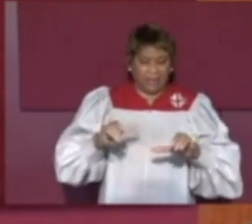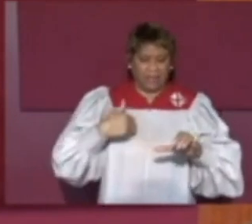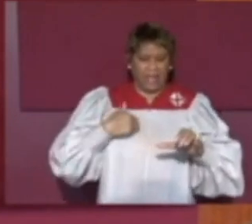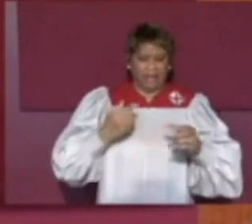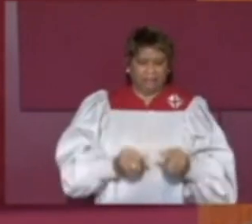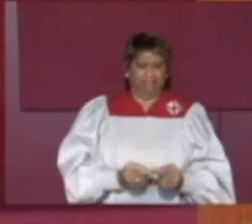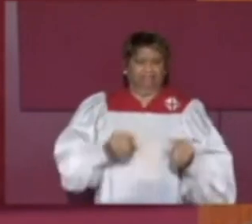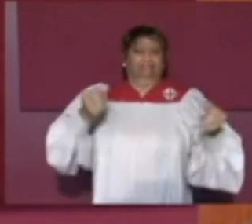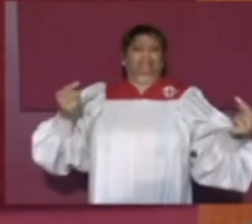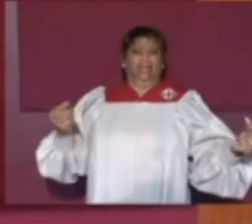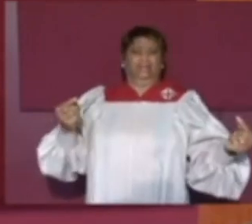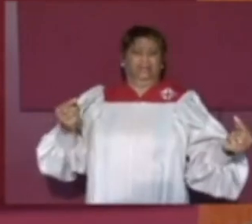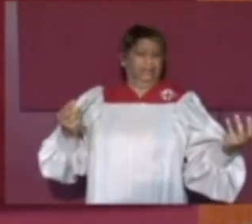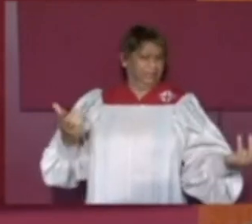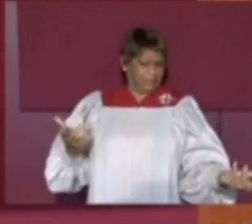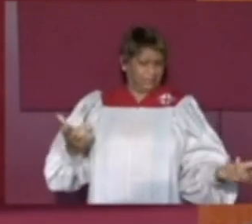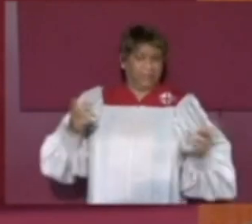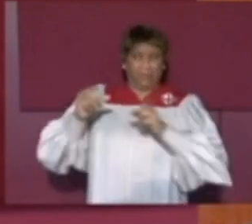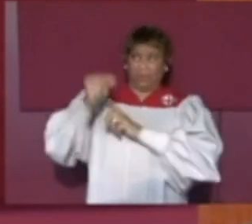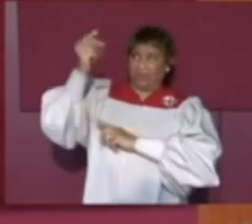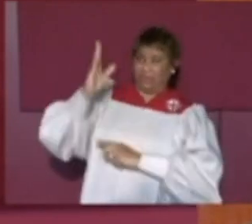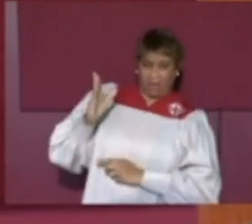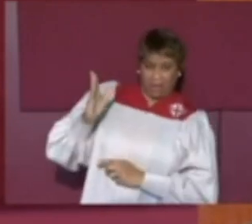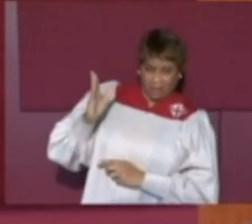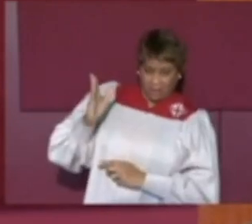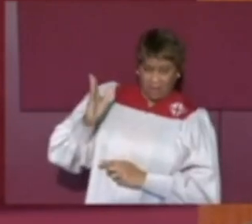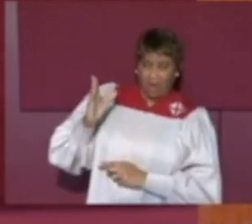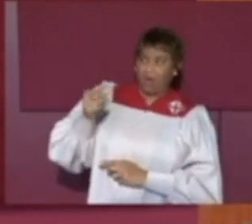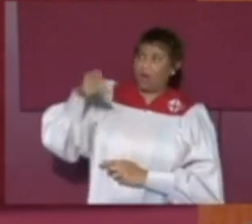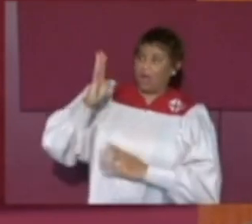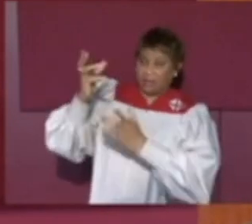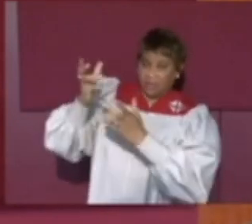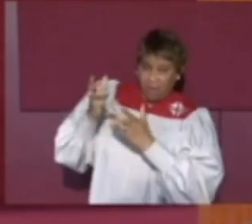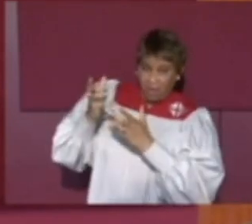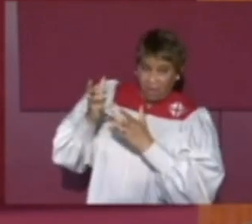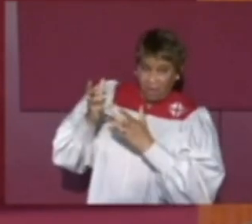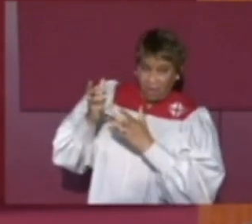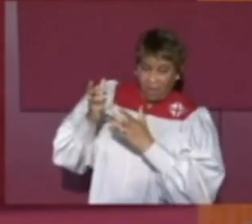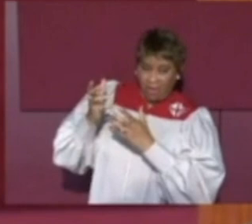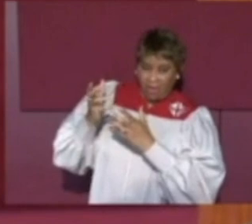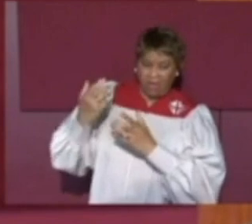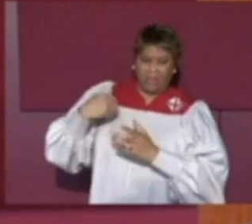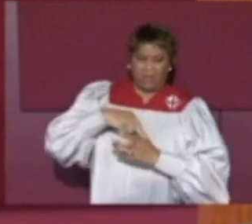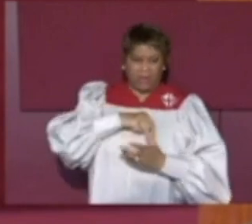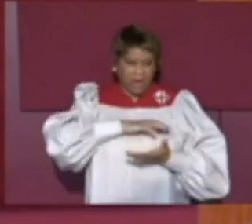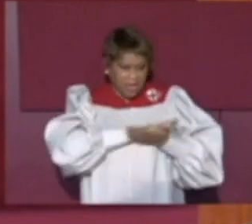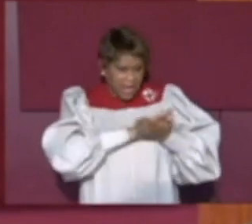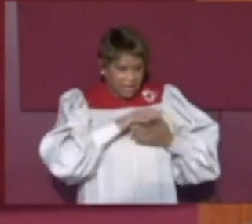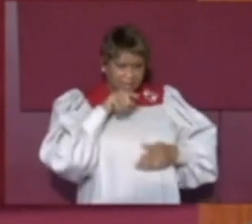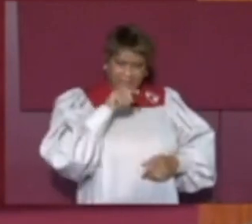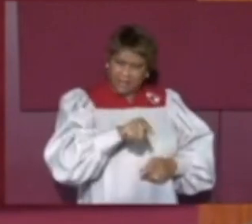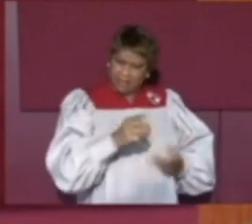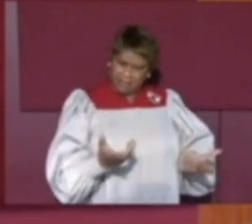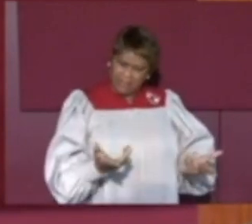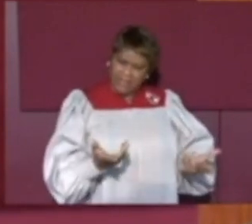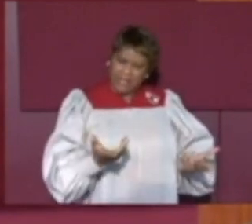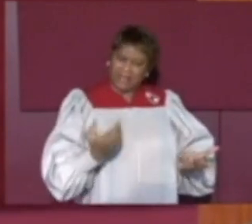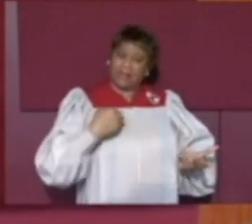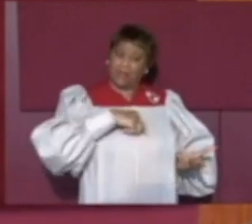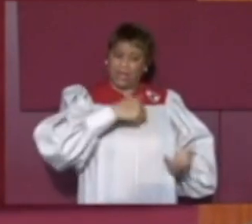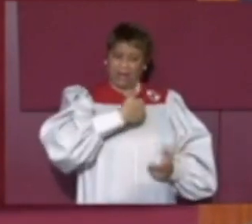contrary, to the Word of God or the will of God, that if we are somehow kind to that person, that